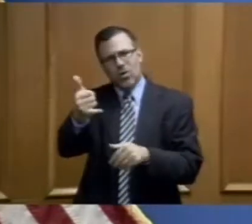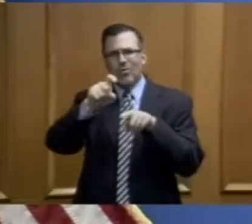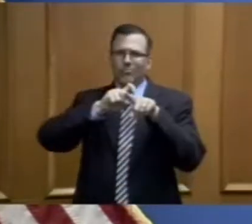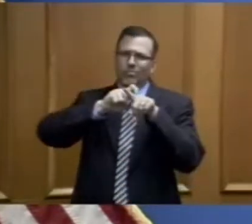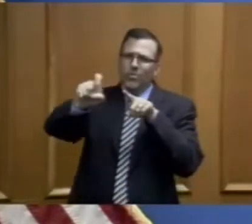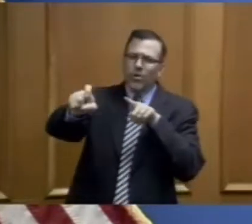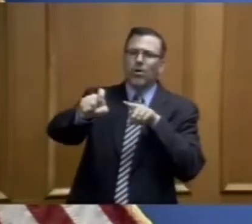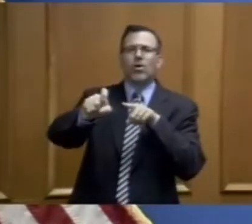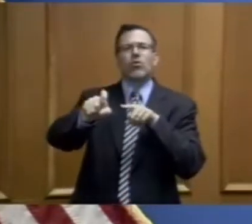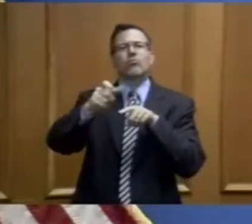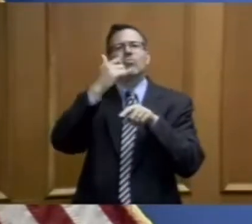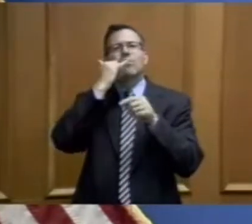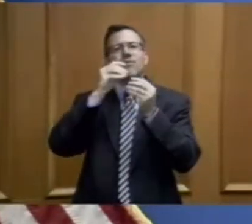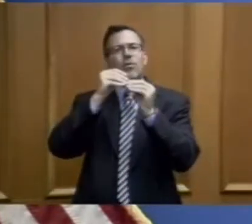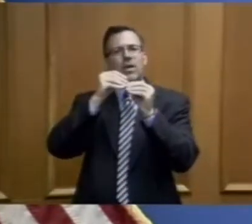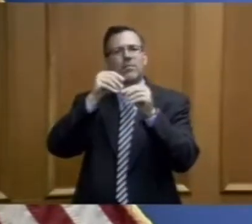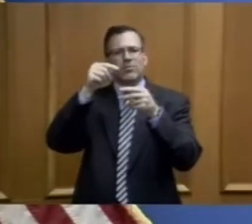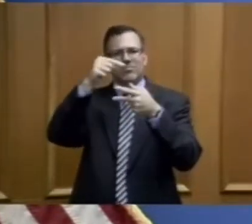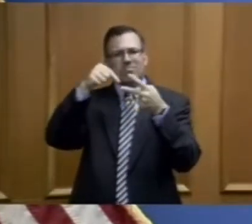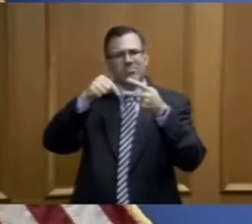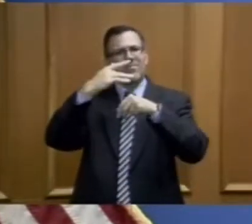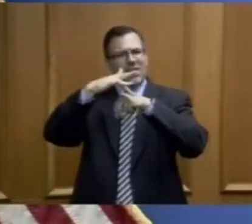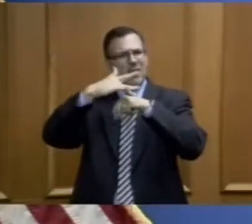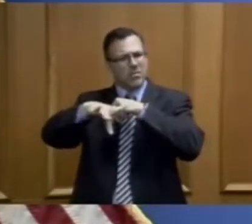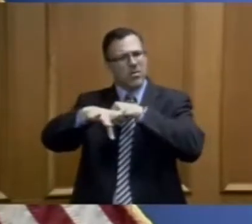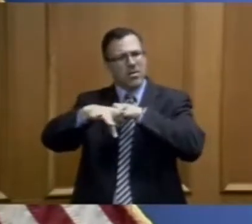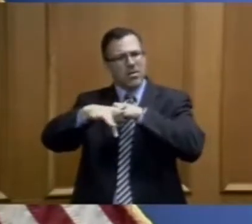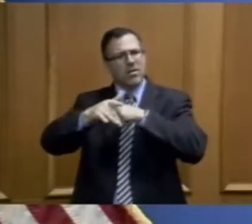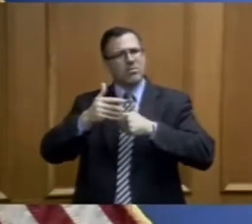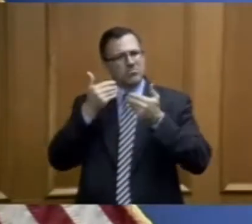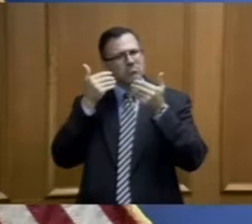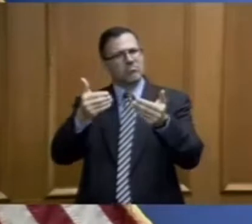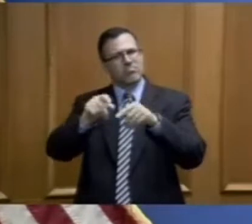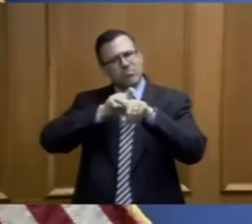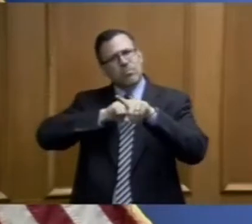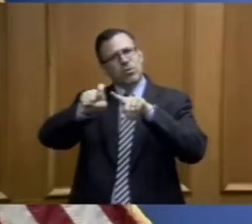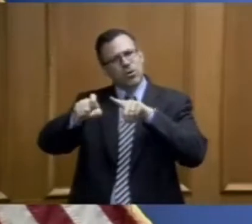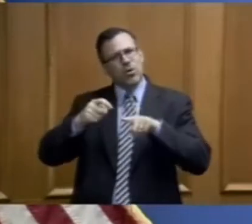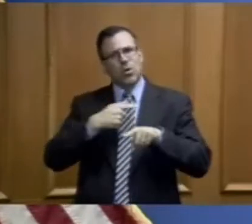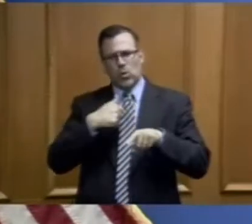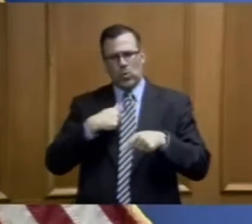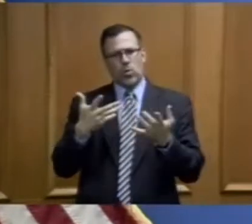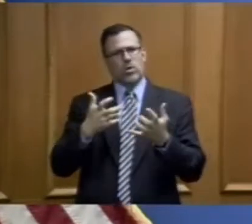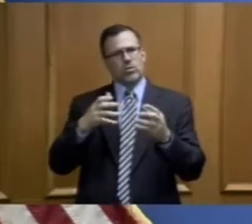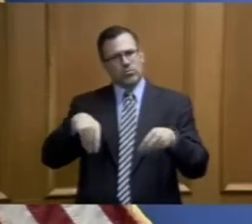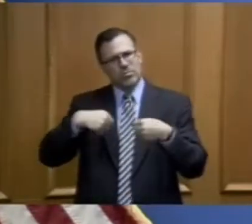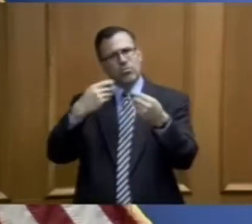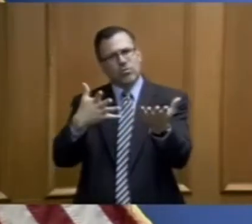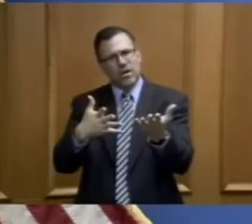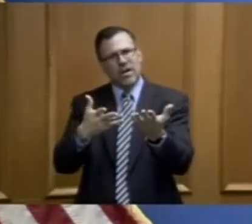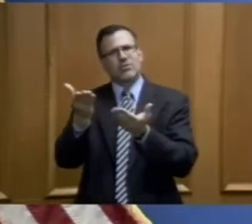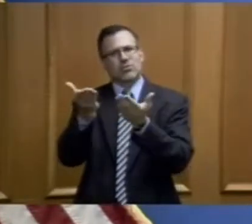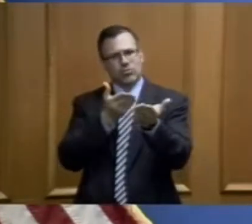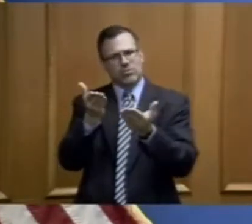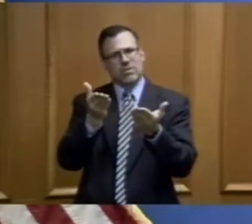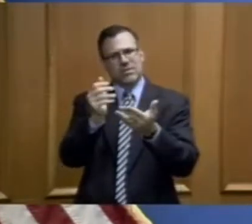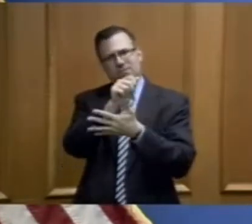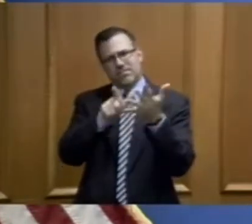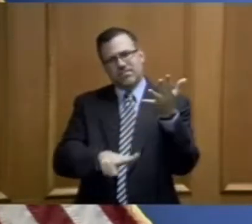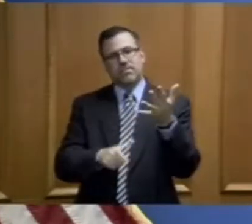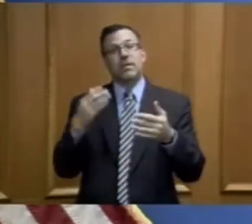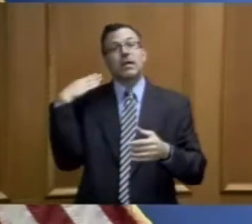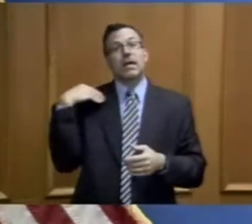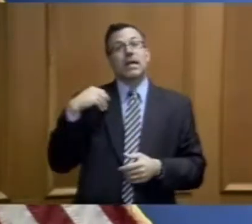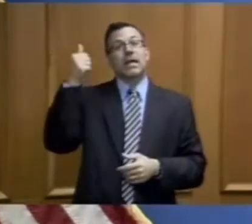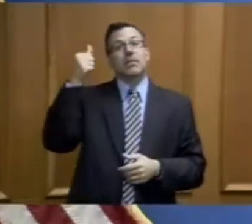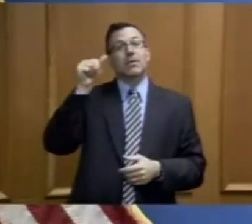the hotlines that are available to you. We want to make sure that we provide those services to anyone in our state that has need. Commissioner McCord,